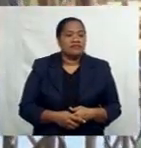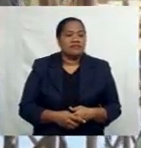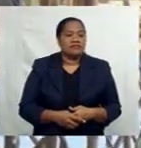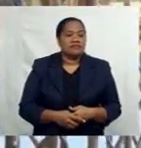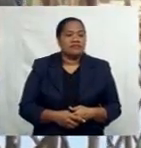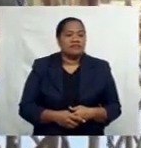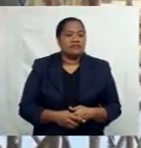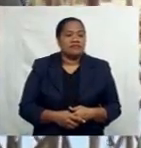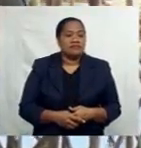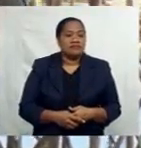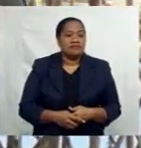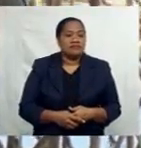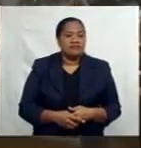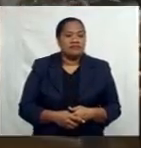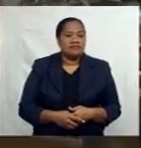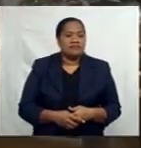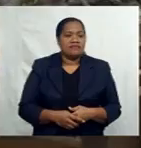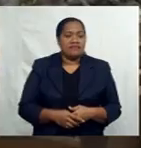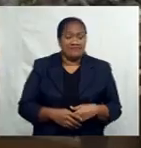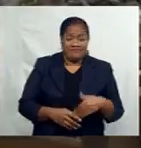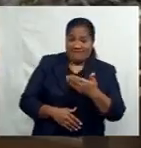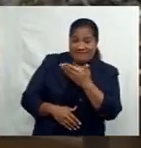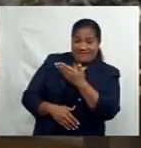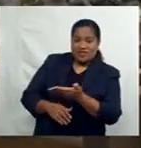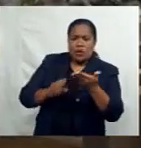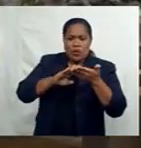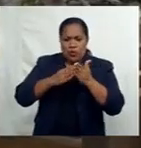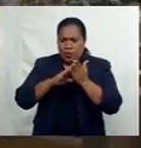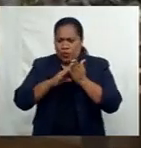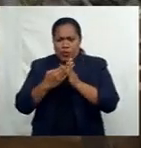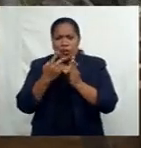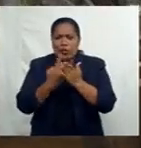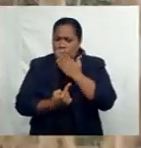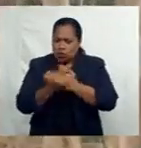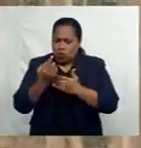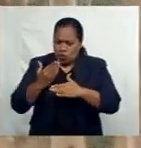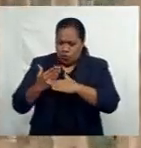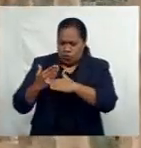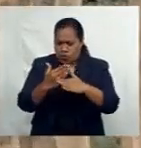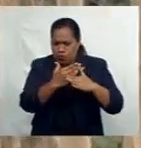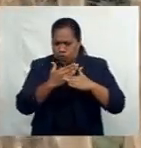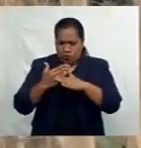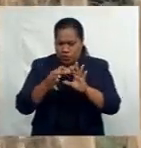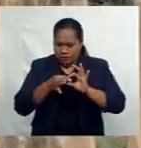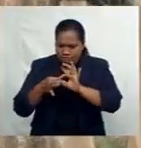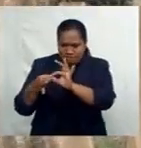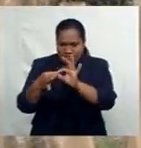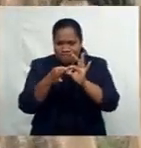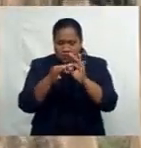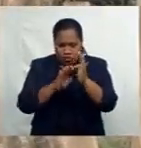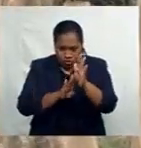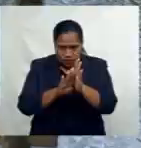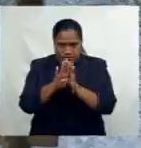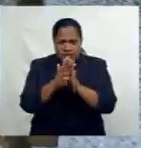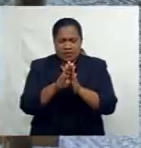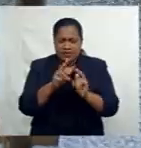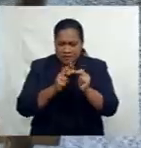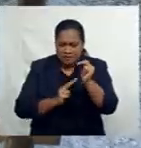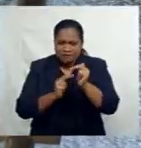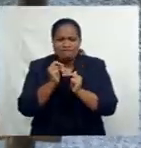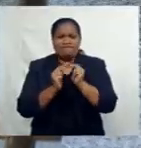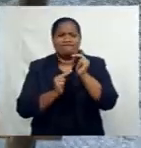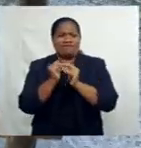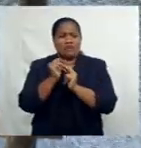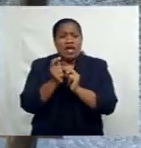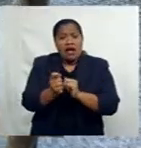They are an epitome of resilience, a community working together for a common goal, rebuilding their lives following the aftermath